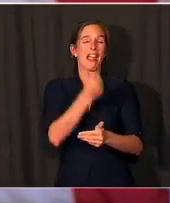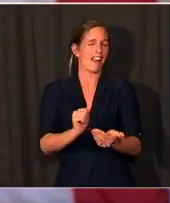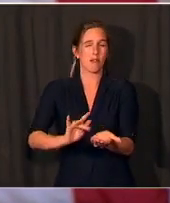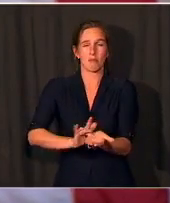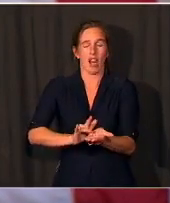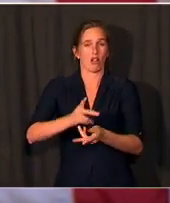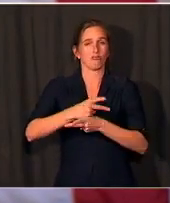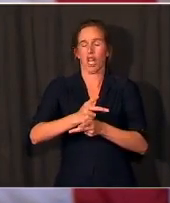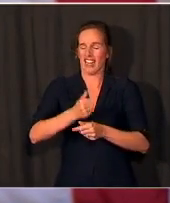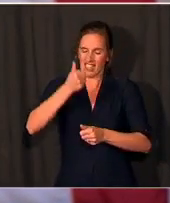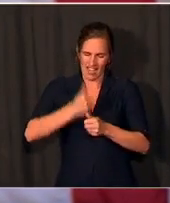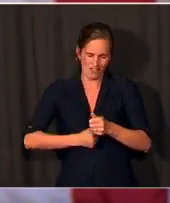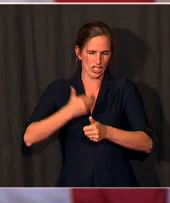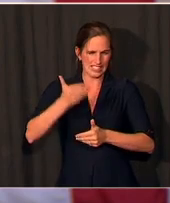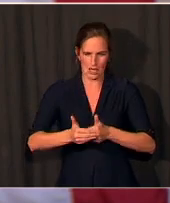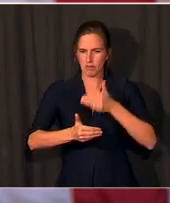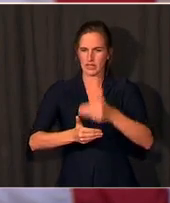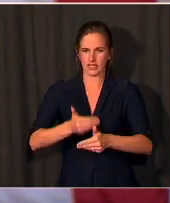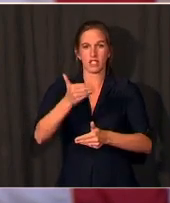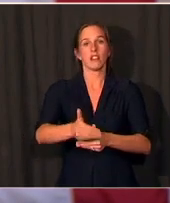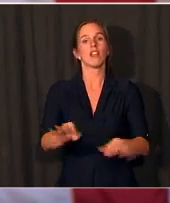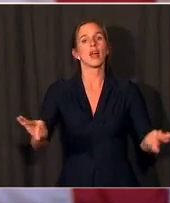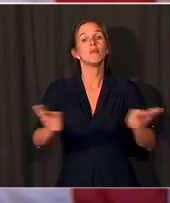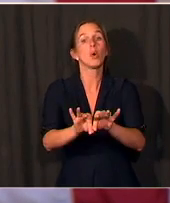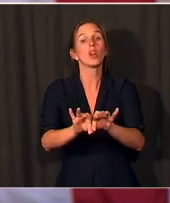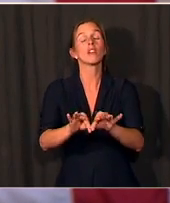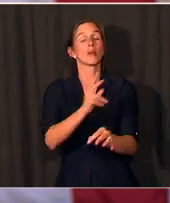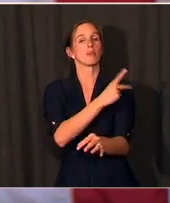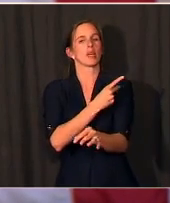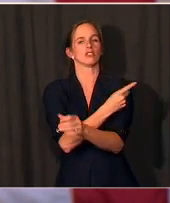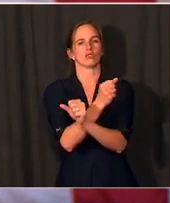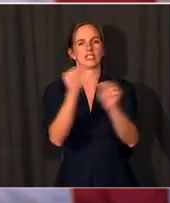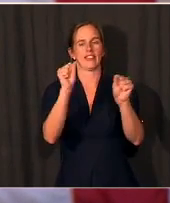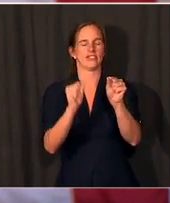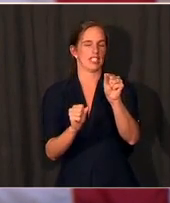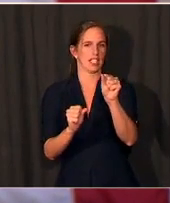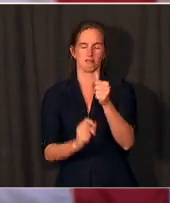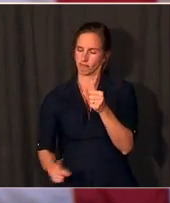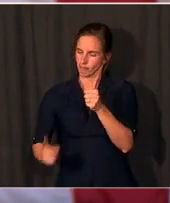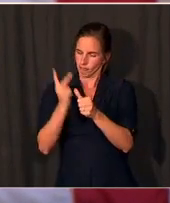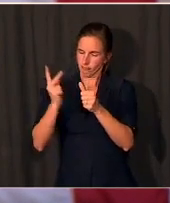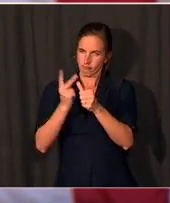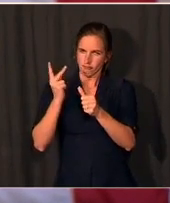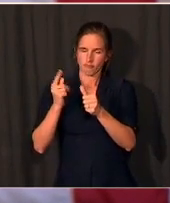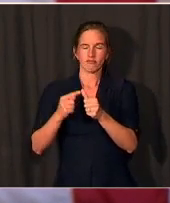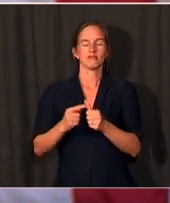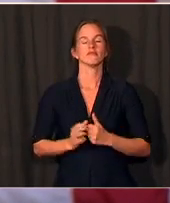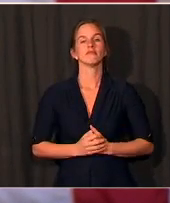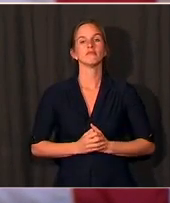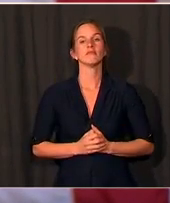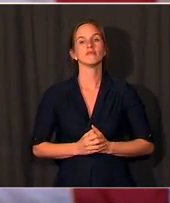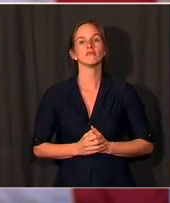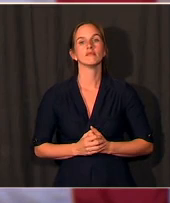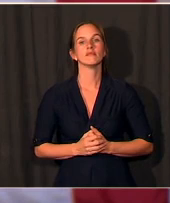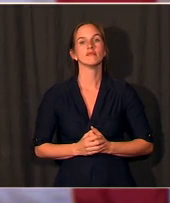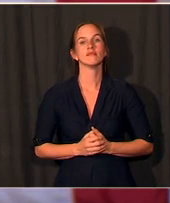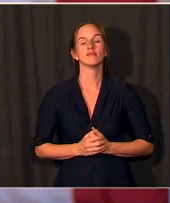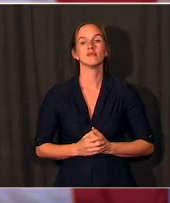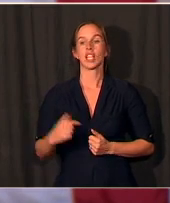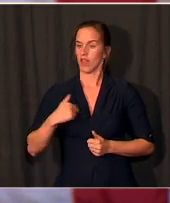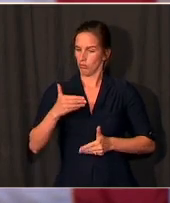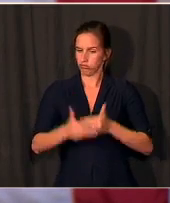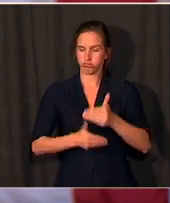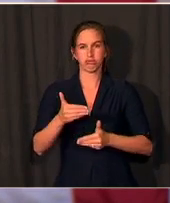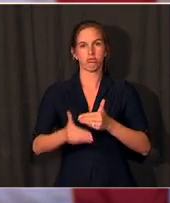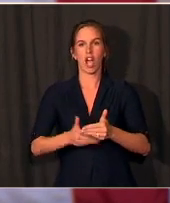At every step, ensuring patient safety has been our top priority. This process has been driven solely by science and data. So